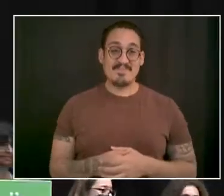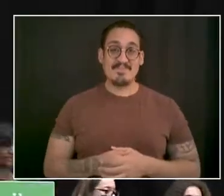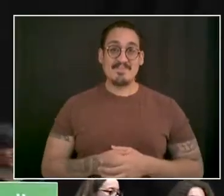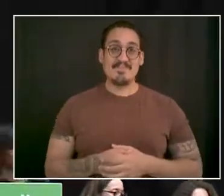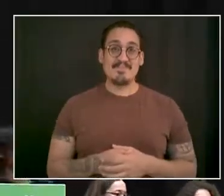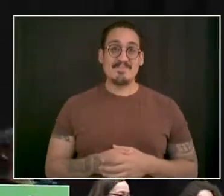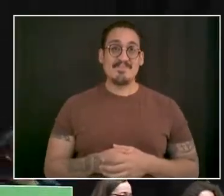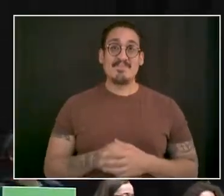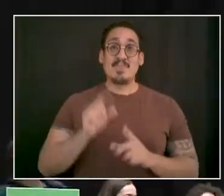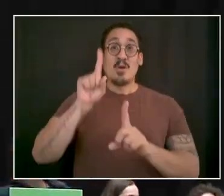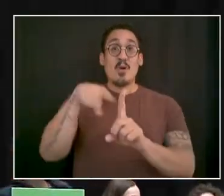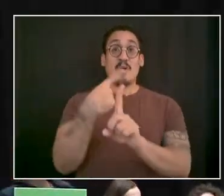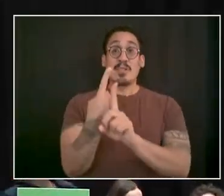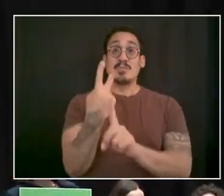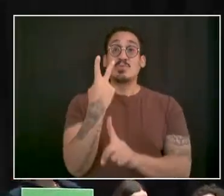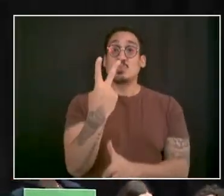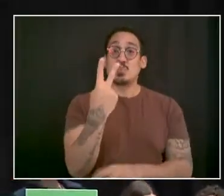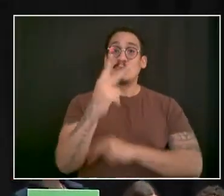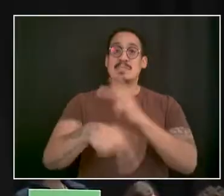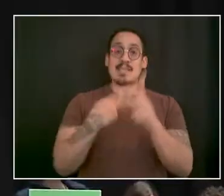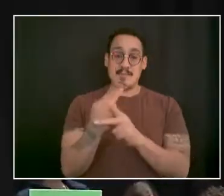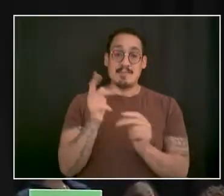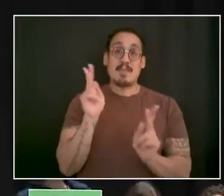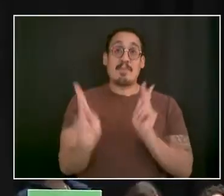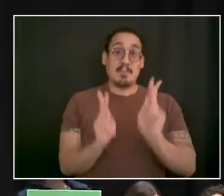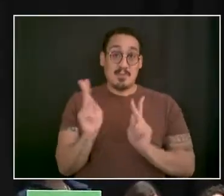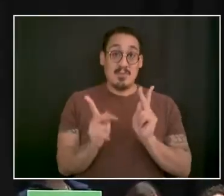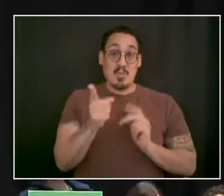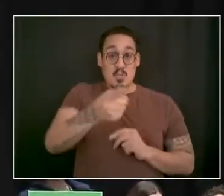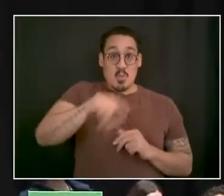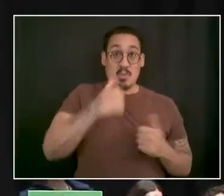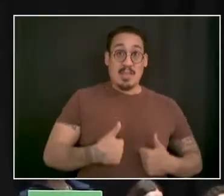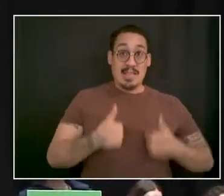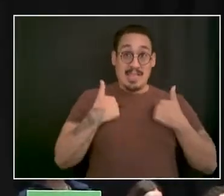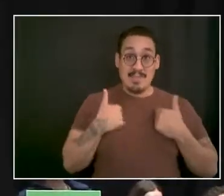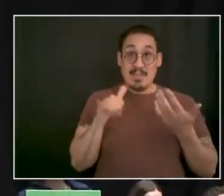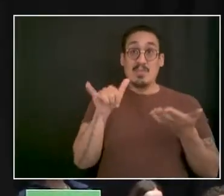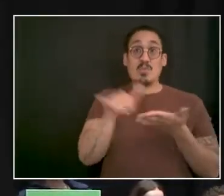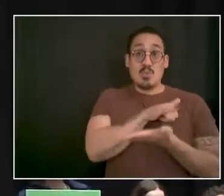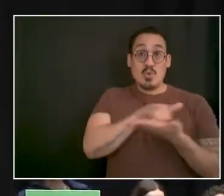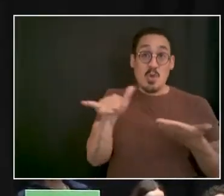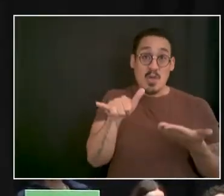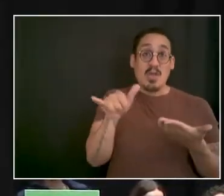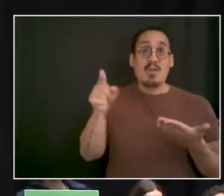of Americans: those who live in New York and those who wish they could.